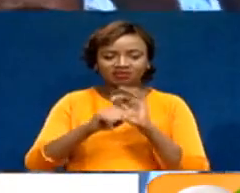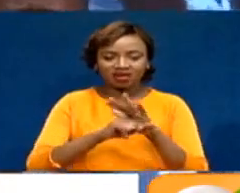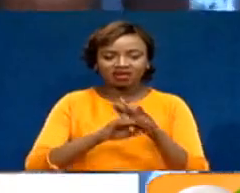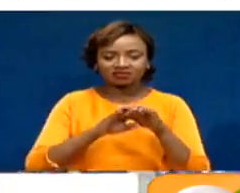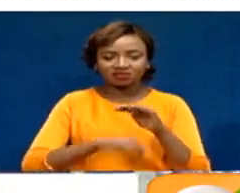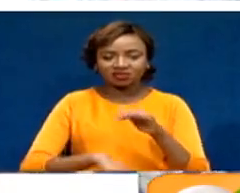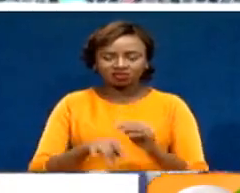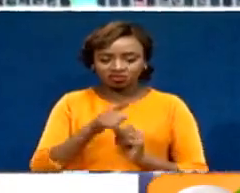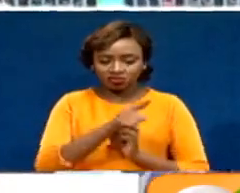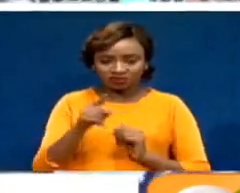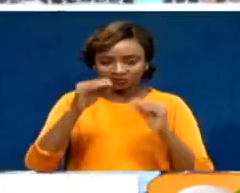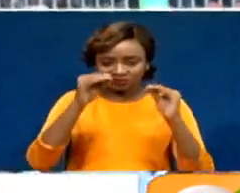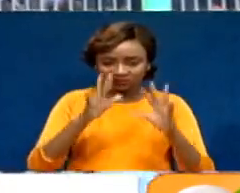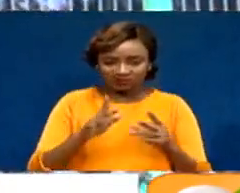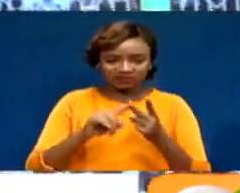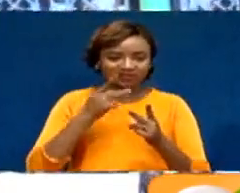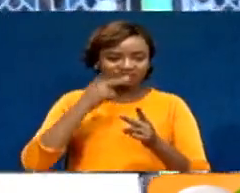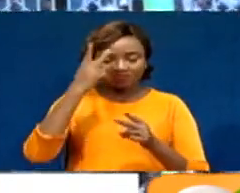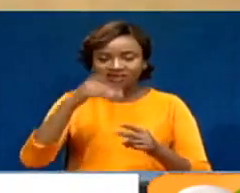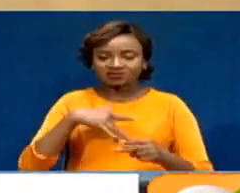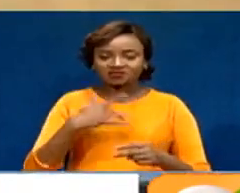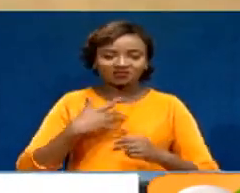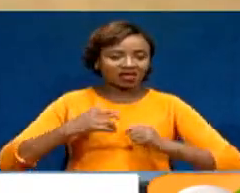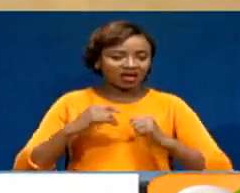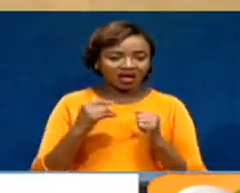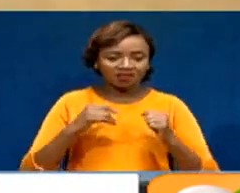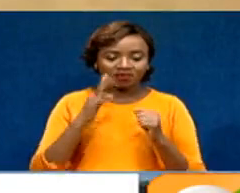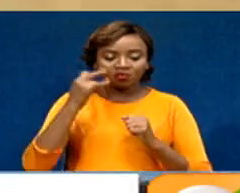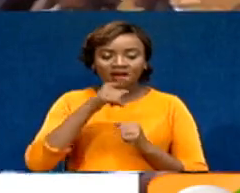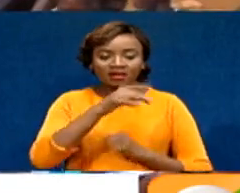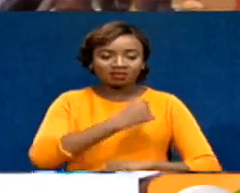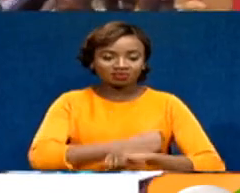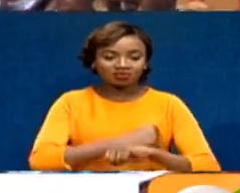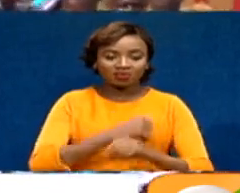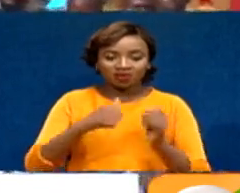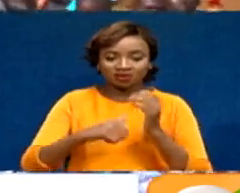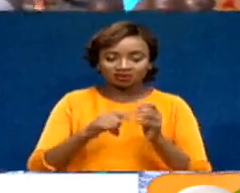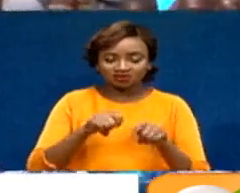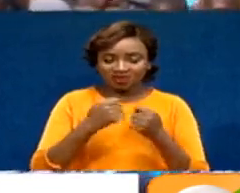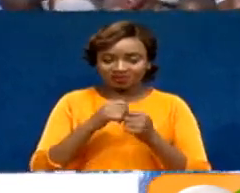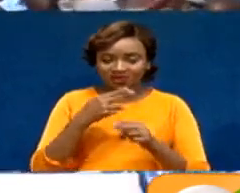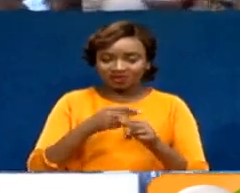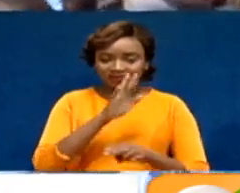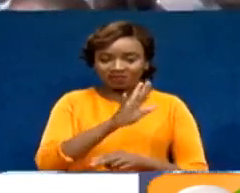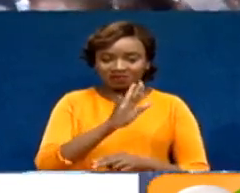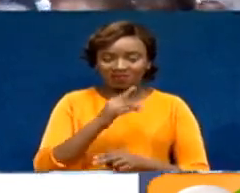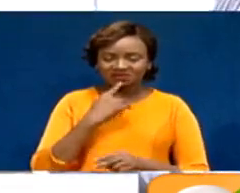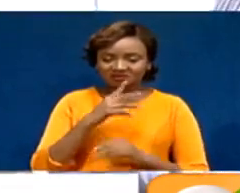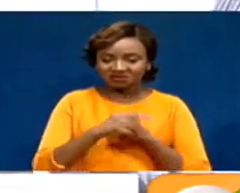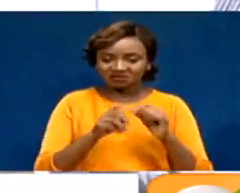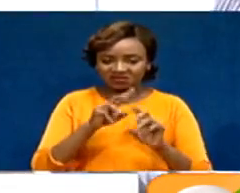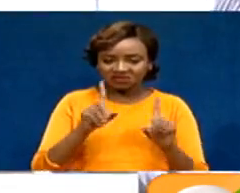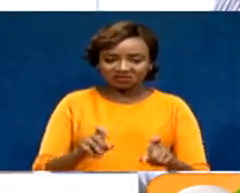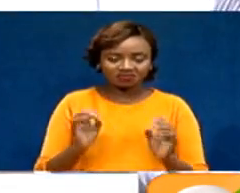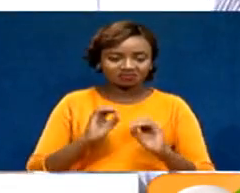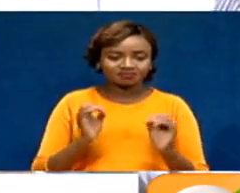kubwa kwa walimu, wazazi na wanafunzi baada ya shule hiyo kuondolewa kwenye orodha ya shule zinazochunguzwa kuhusiana na matokeo ya mtihani wa